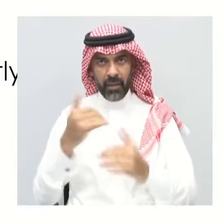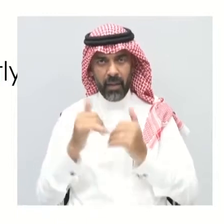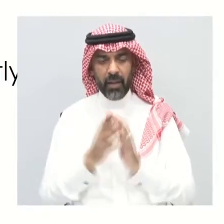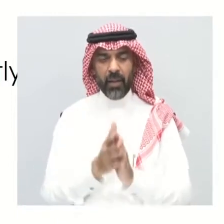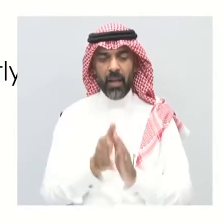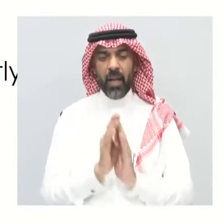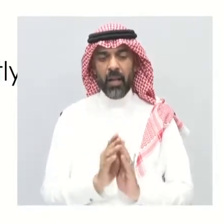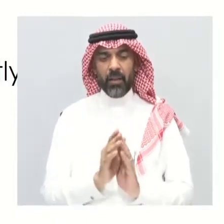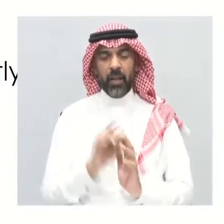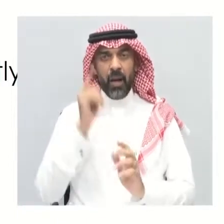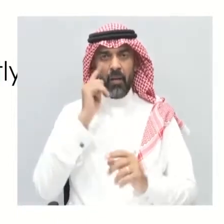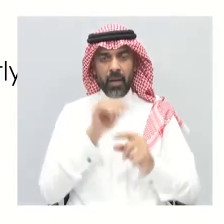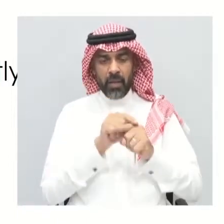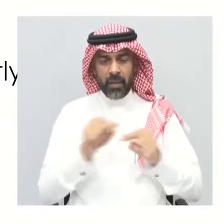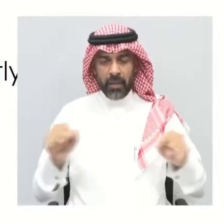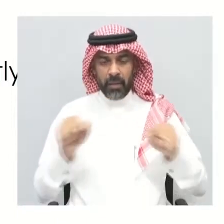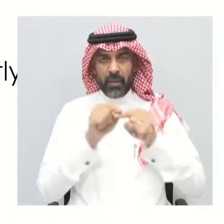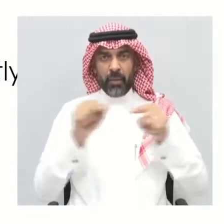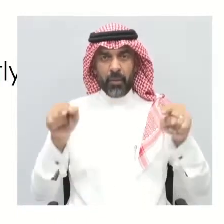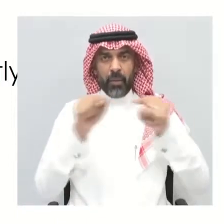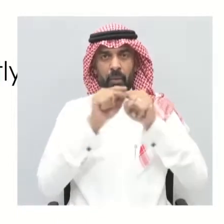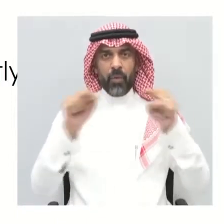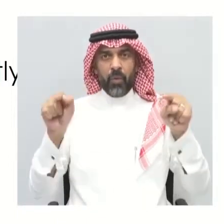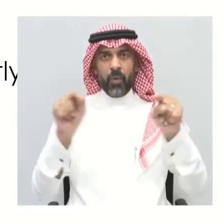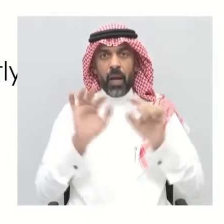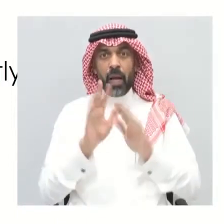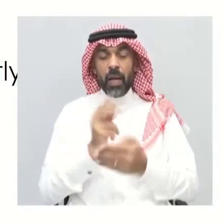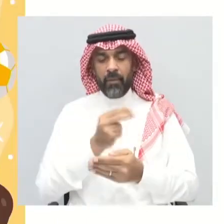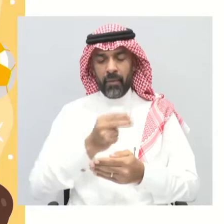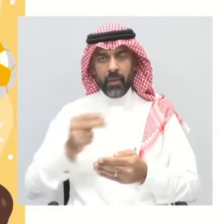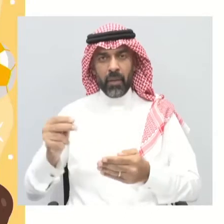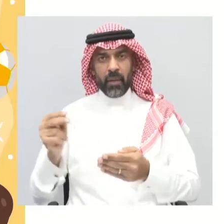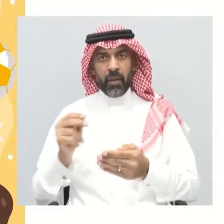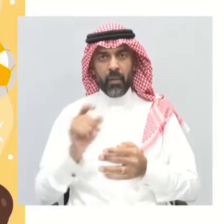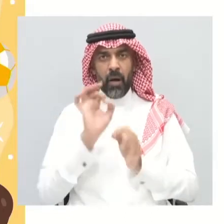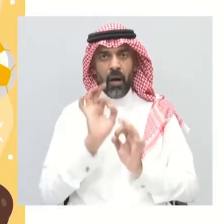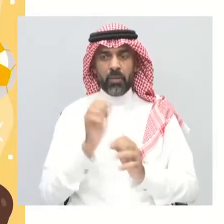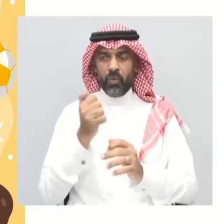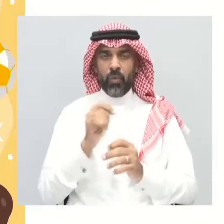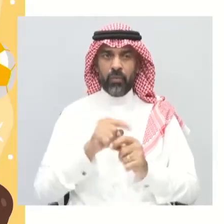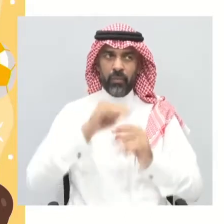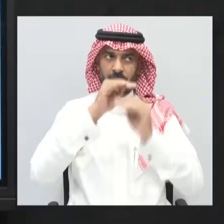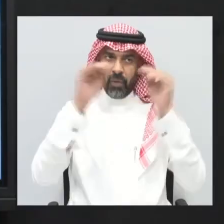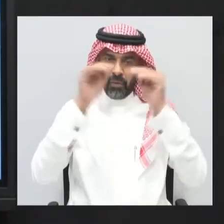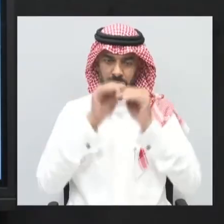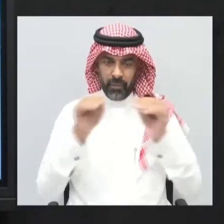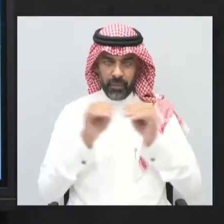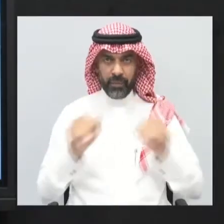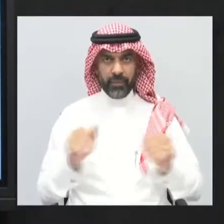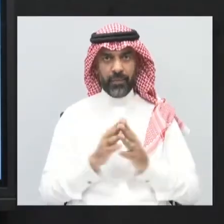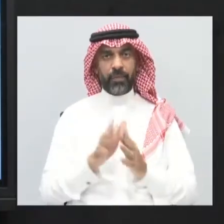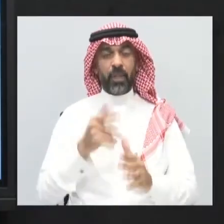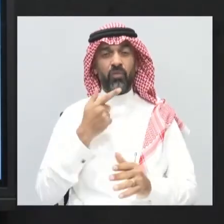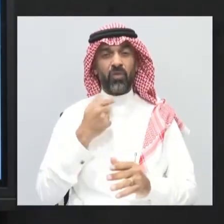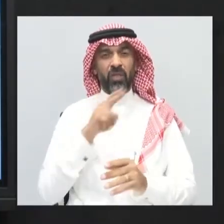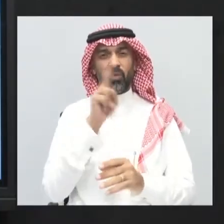baseline, and midline, which I am sure you are all experts at. Okay, so let me ask you a